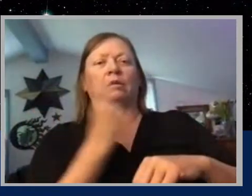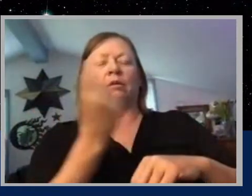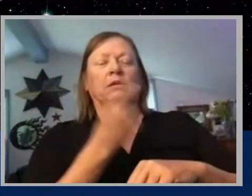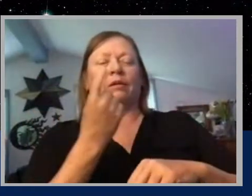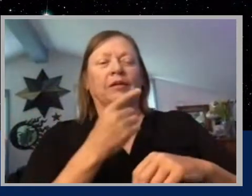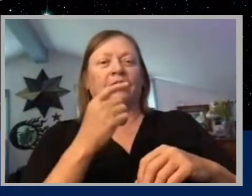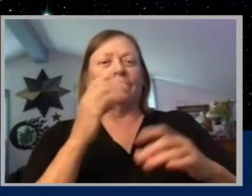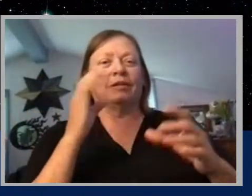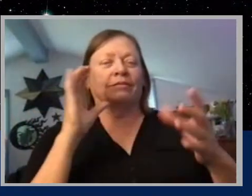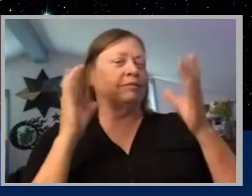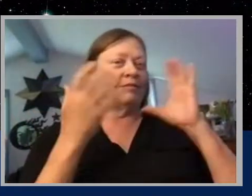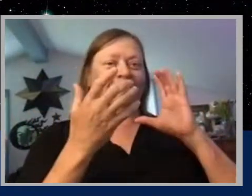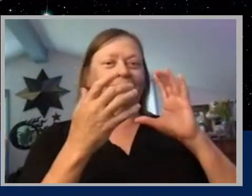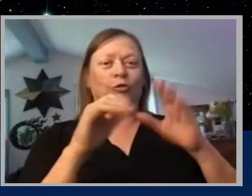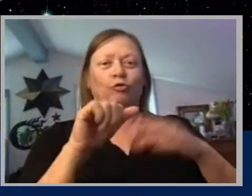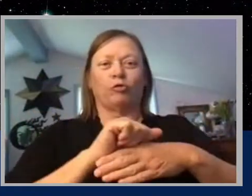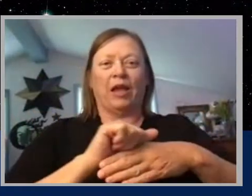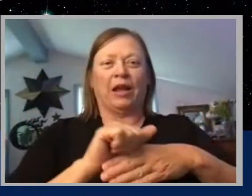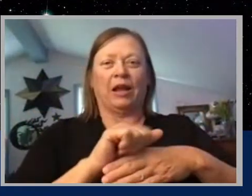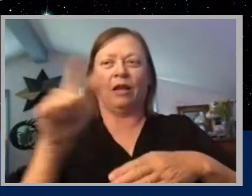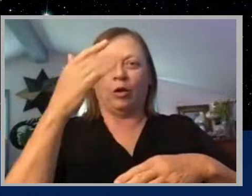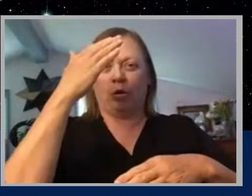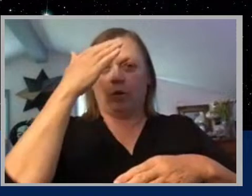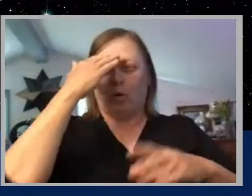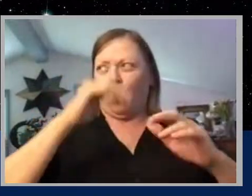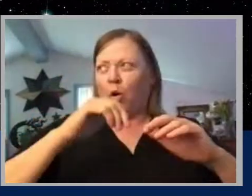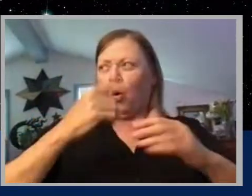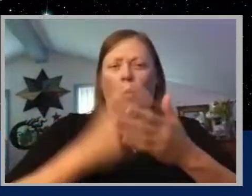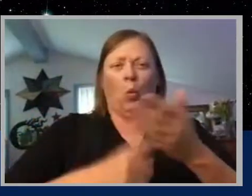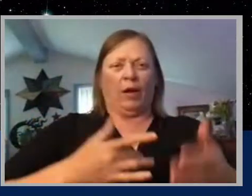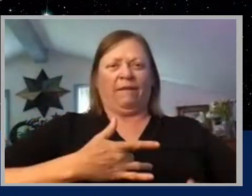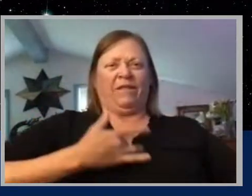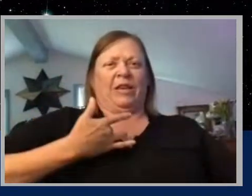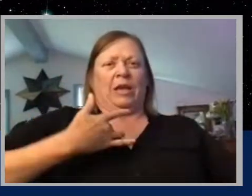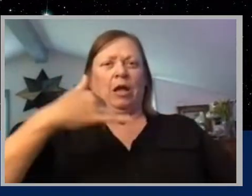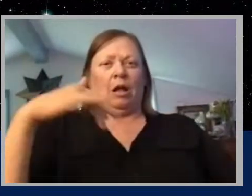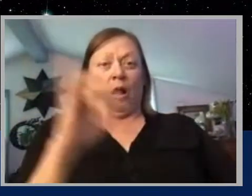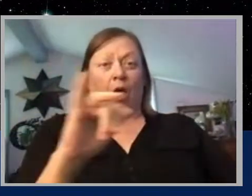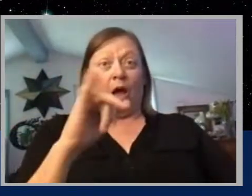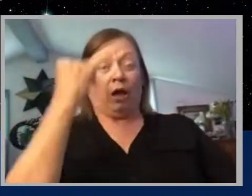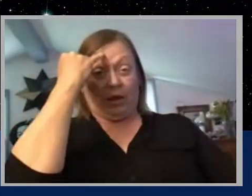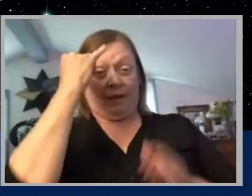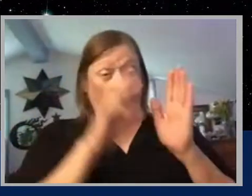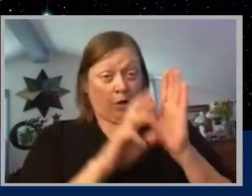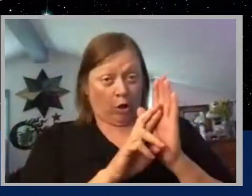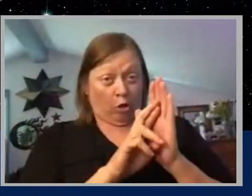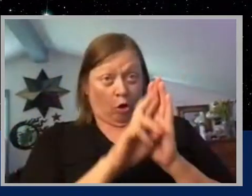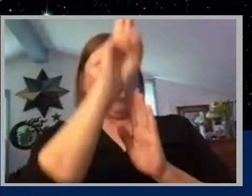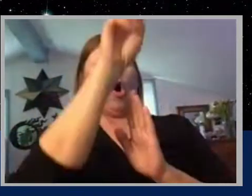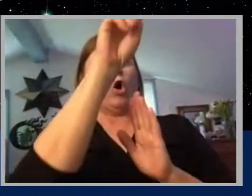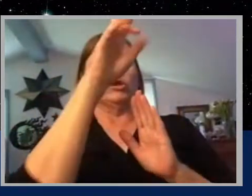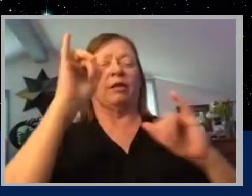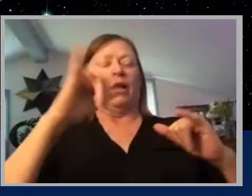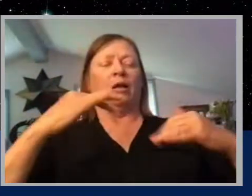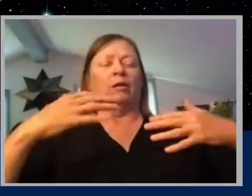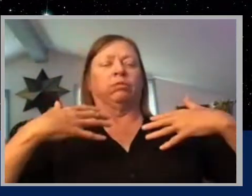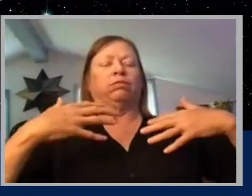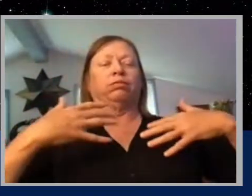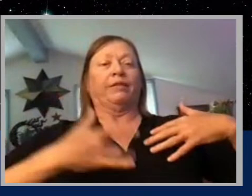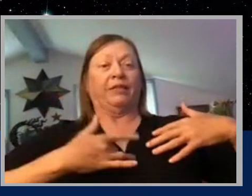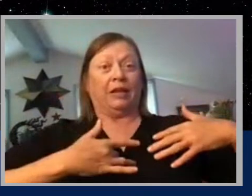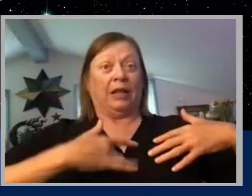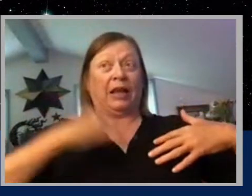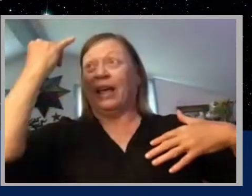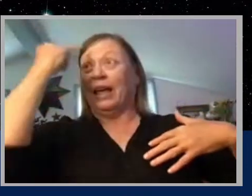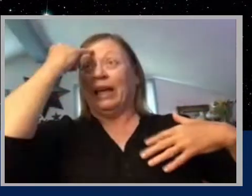their specific vehicle, so that they have at least an idea of what to expect on the launch day, including if they have an abort type